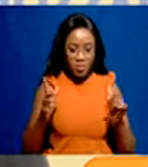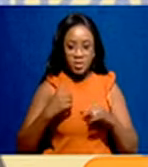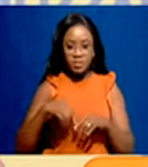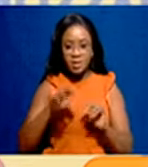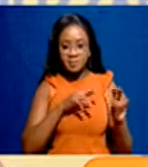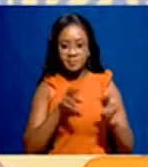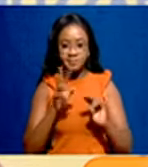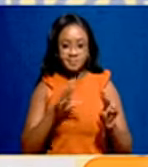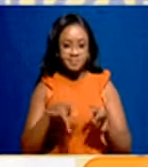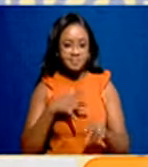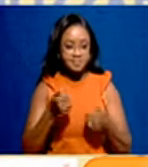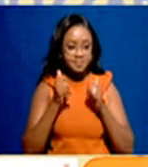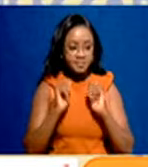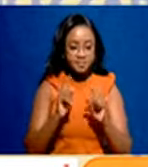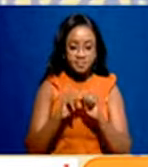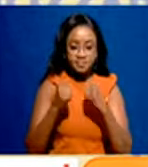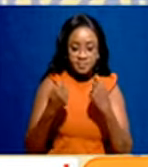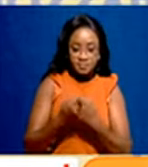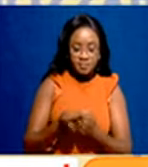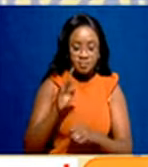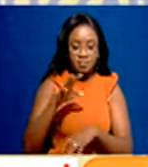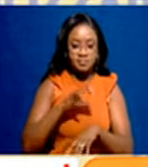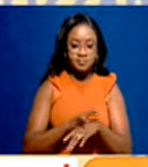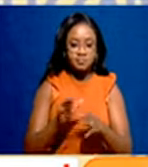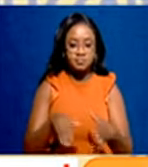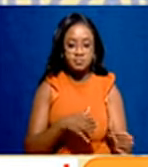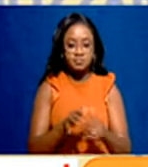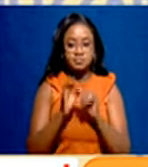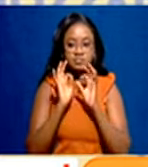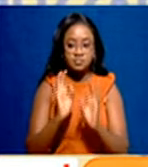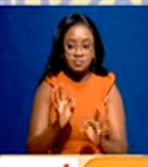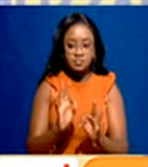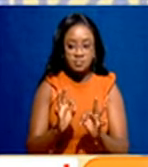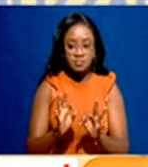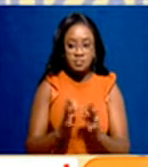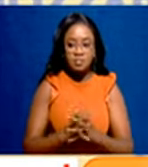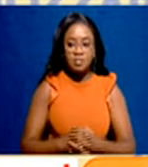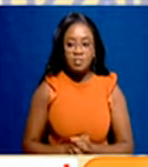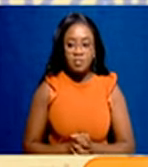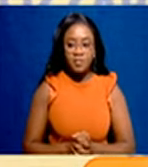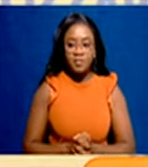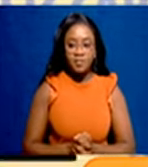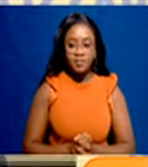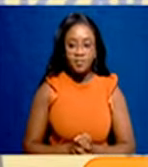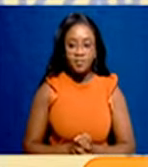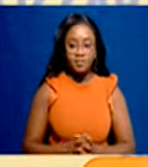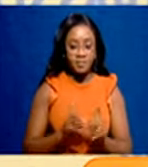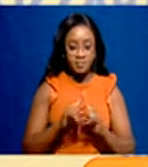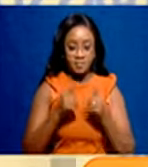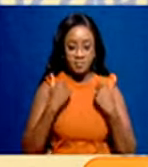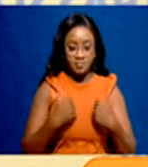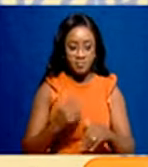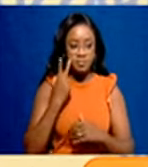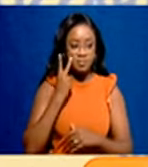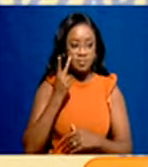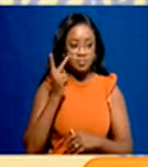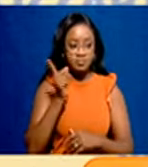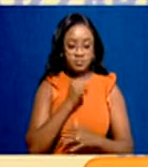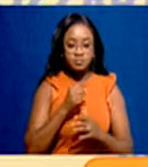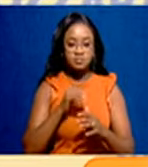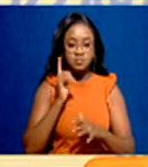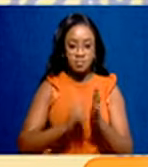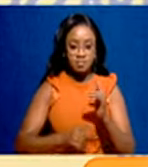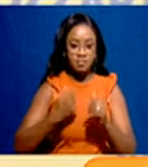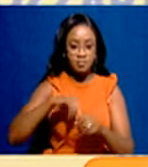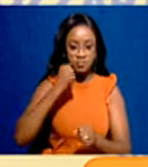nimebadilisha timu, ndio wengine wapate nafasi ya kucheza. So sikuweka timu yote full, but nimeona nani anaweza fanya nini wakati